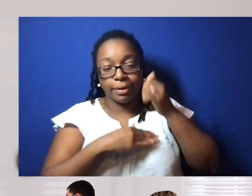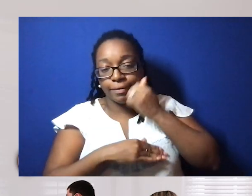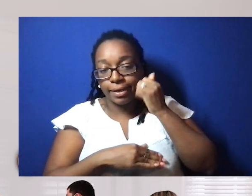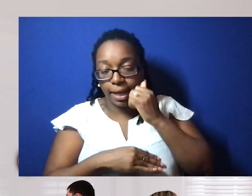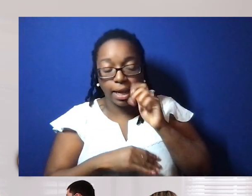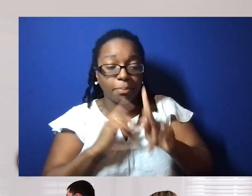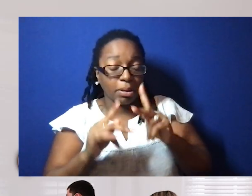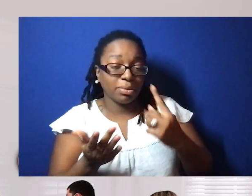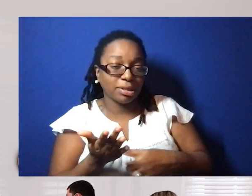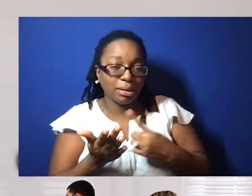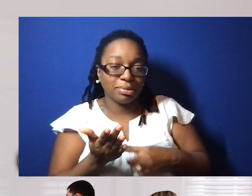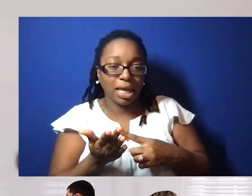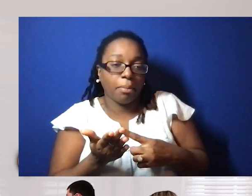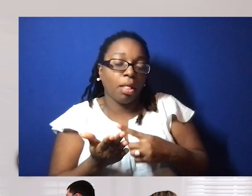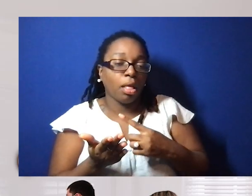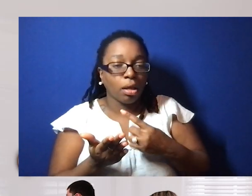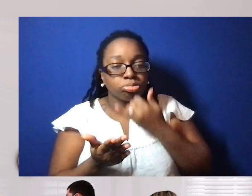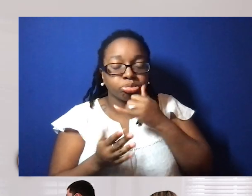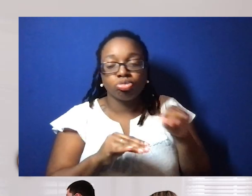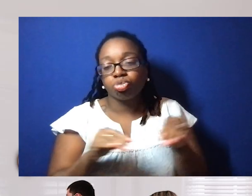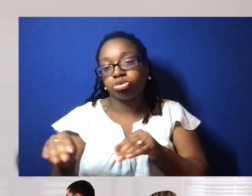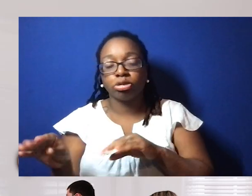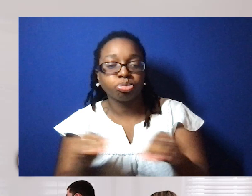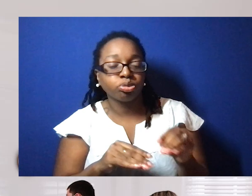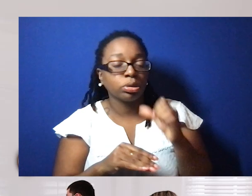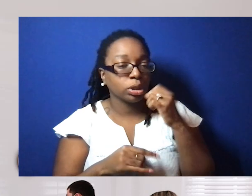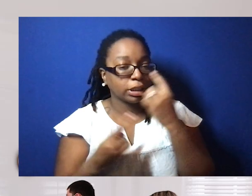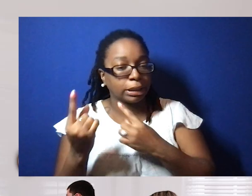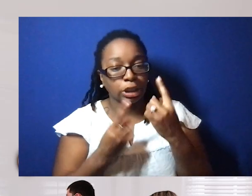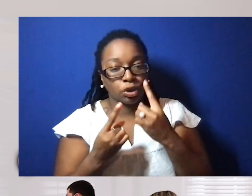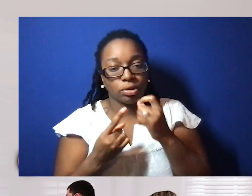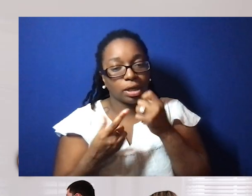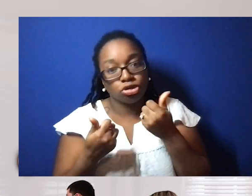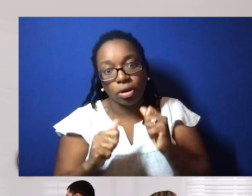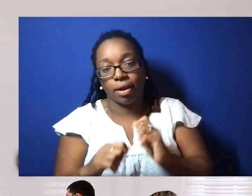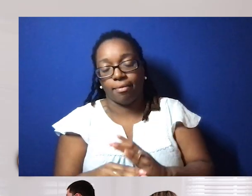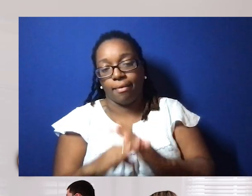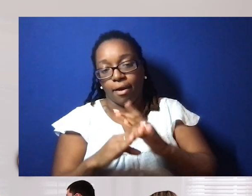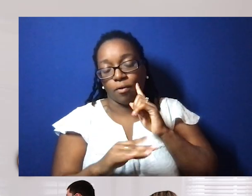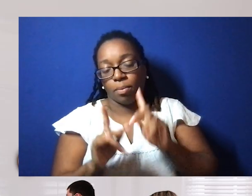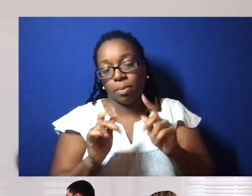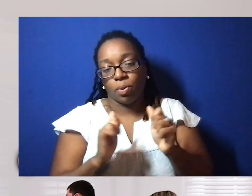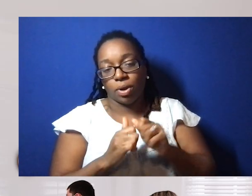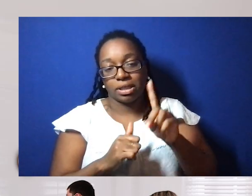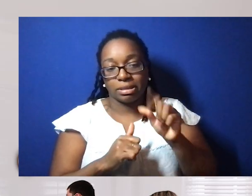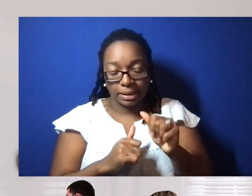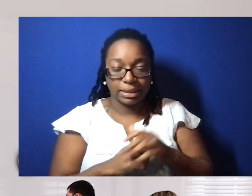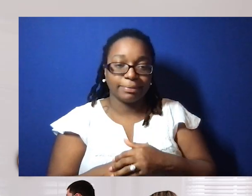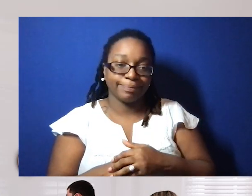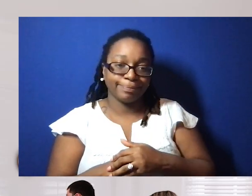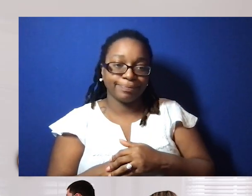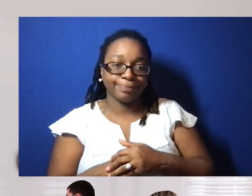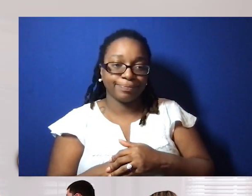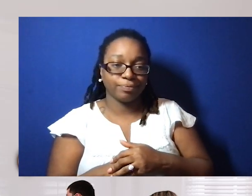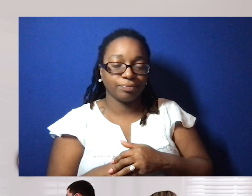the day as people sometimes inadvertently move tables or chairs without meaning to cause barriers for those with mobility